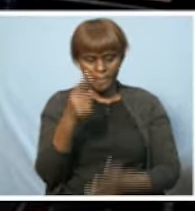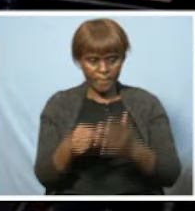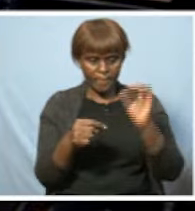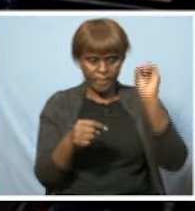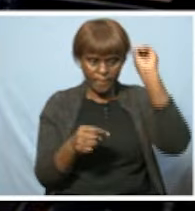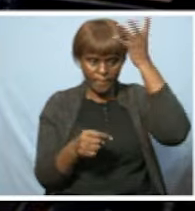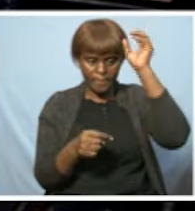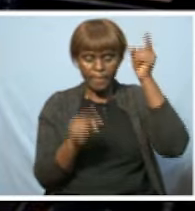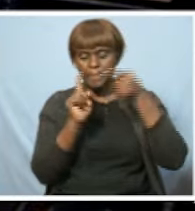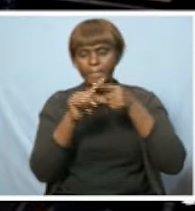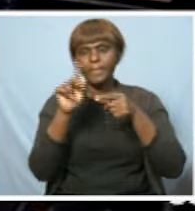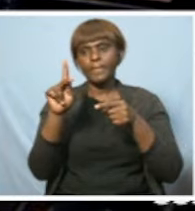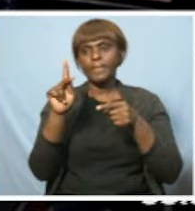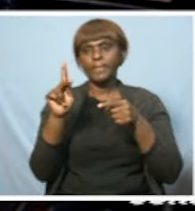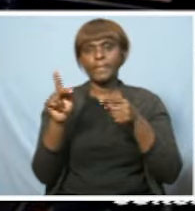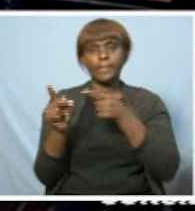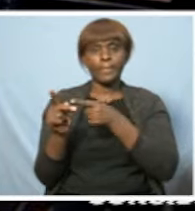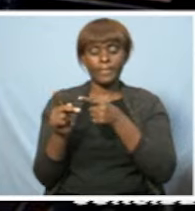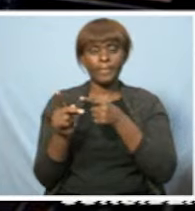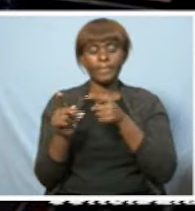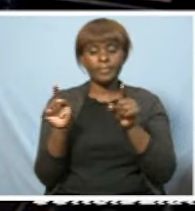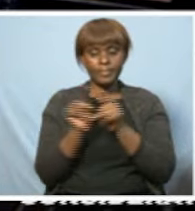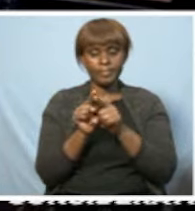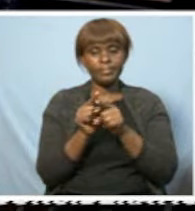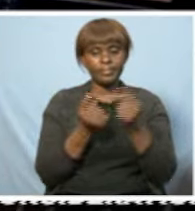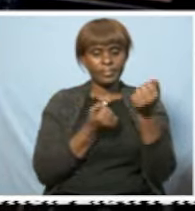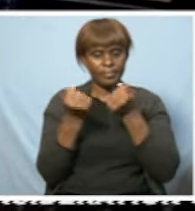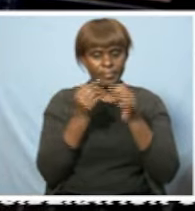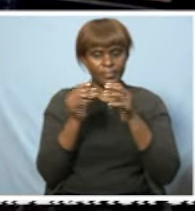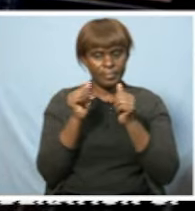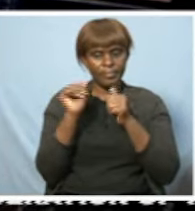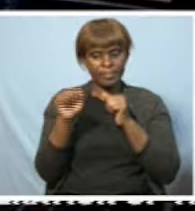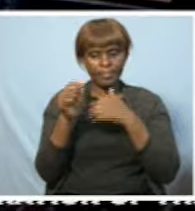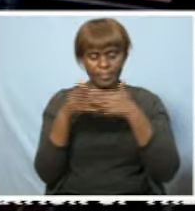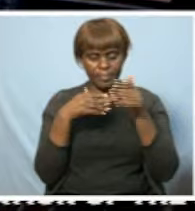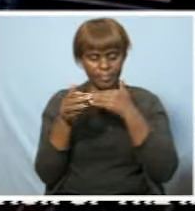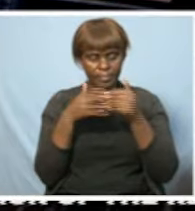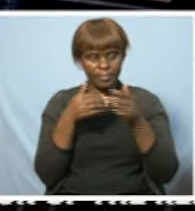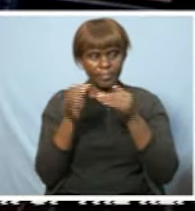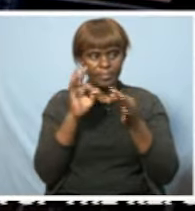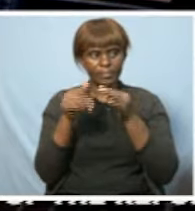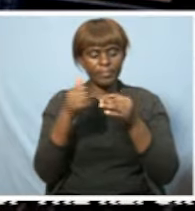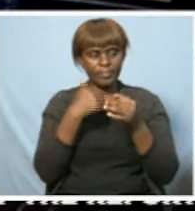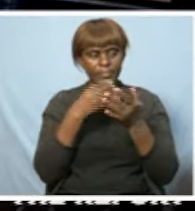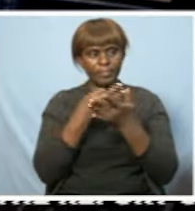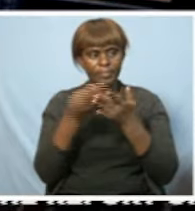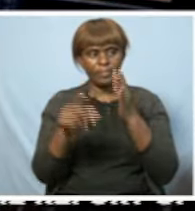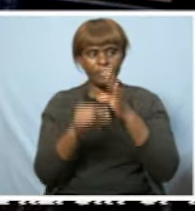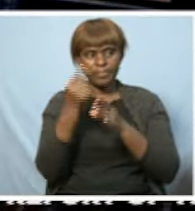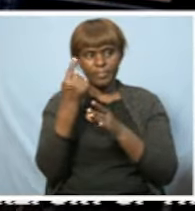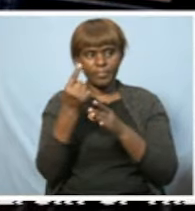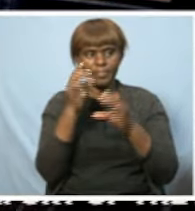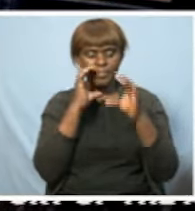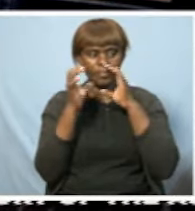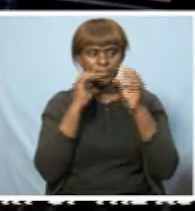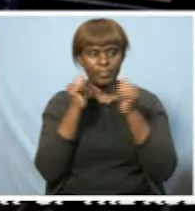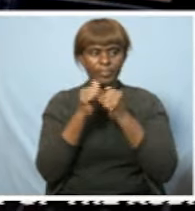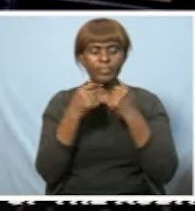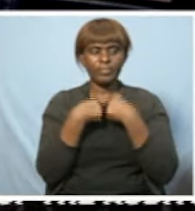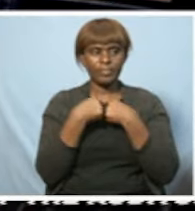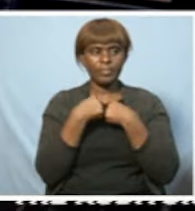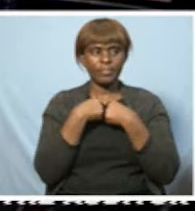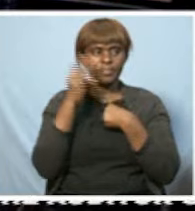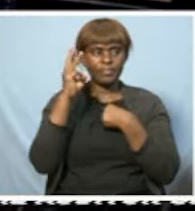to Kaumbwe. A driver, you can easily find that driver. If you have failed to find one, communicate with me. I